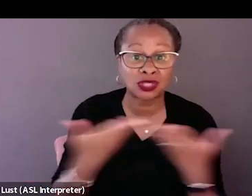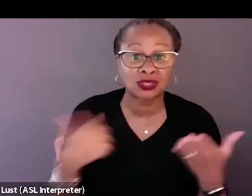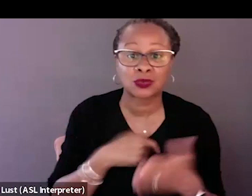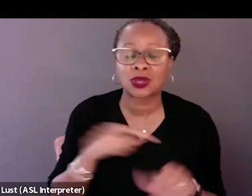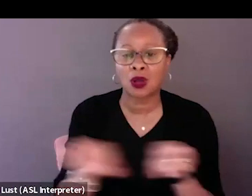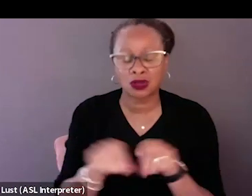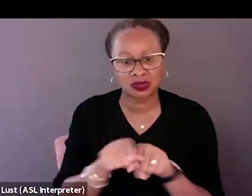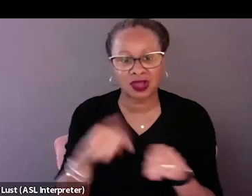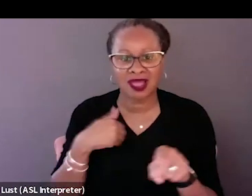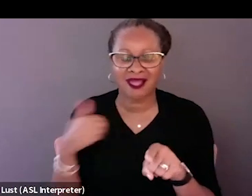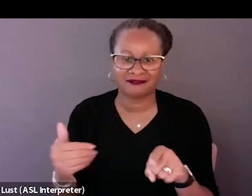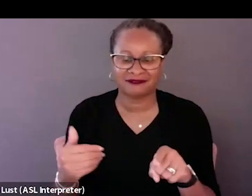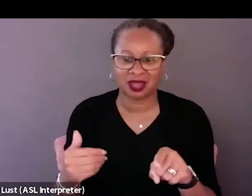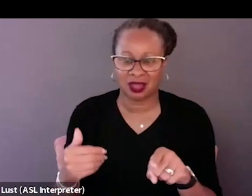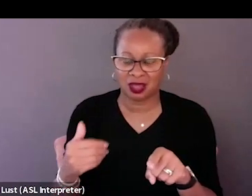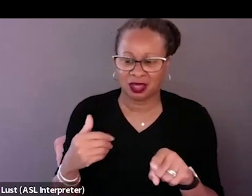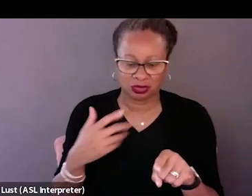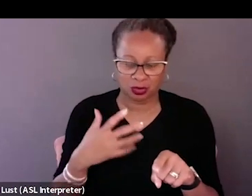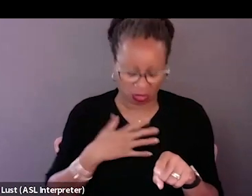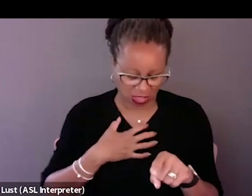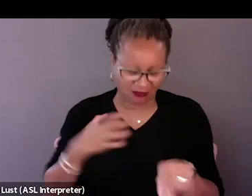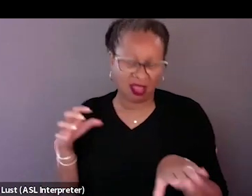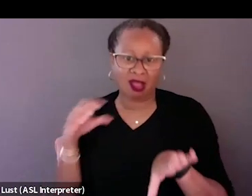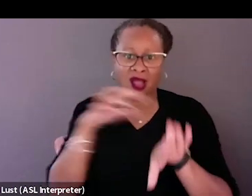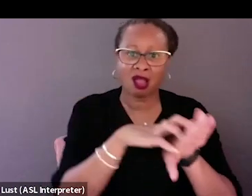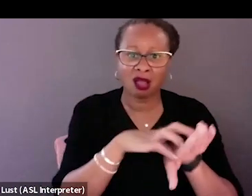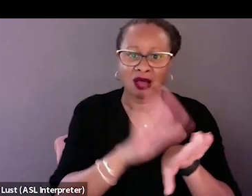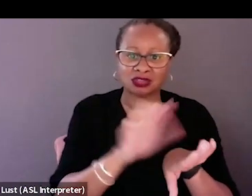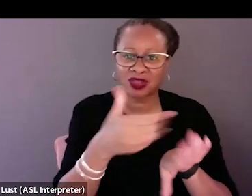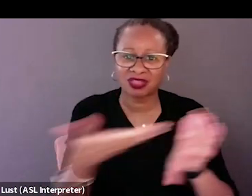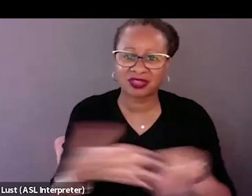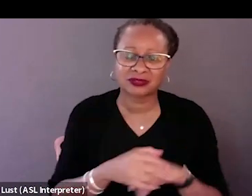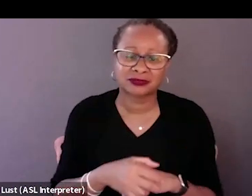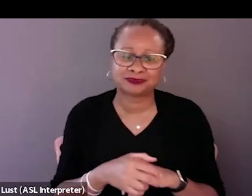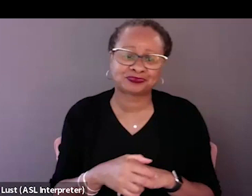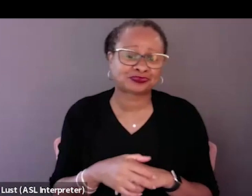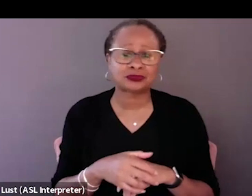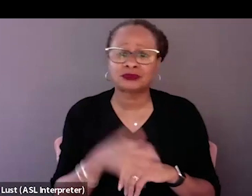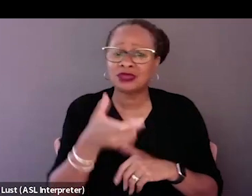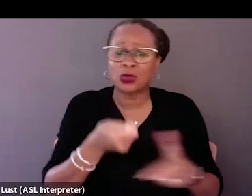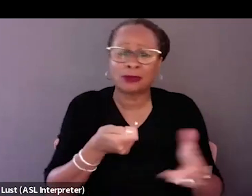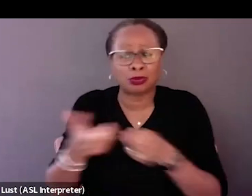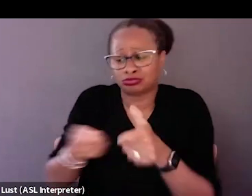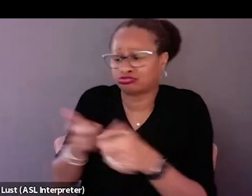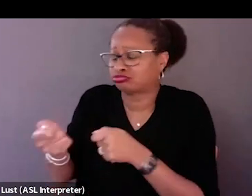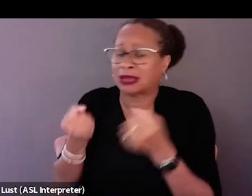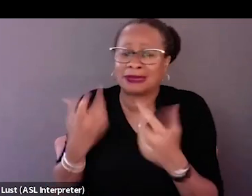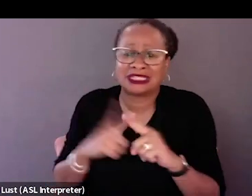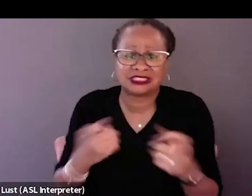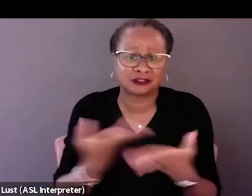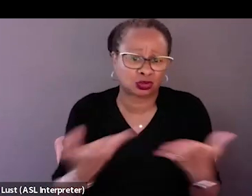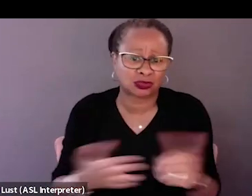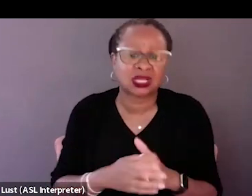had projected ourselves onto very specifically. We pulled from all sorts of sources, but the sources